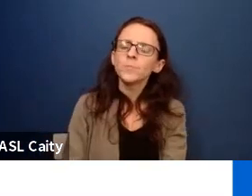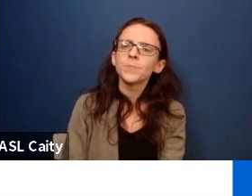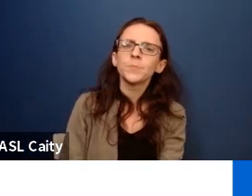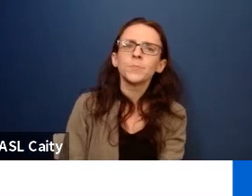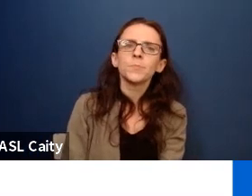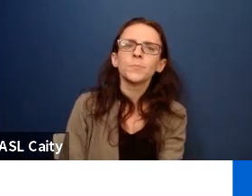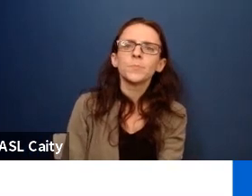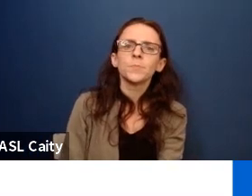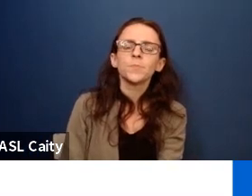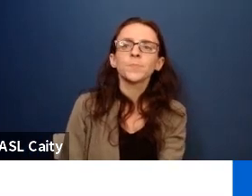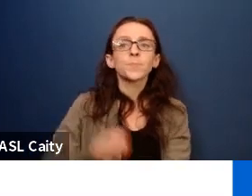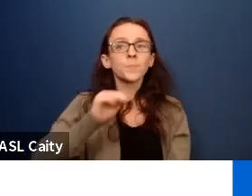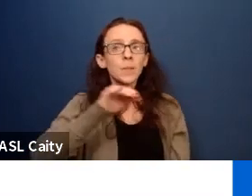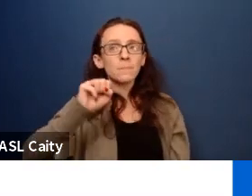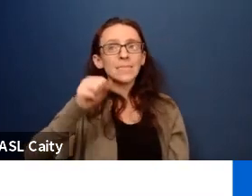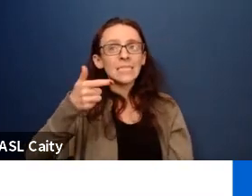Ms. Garrett?